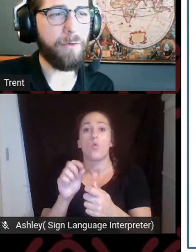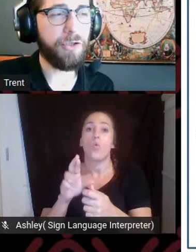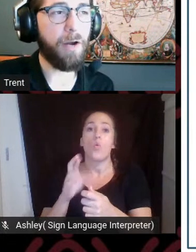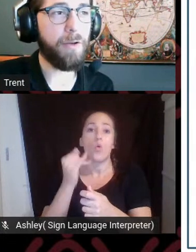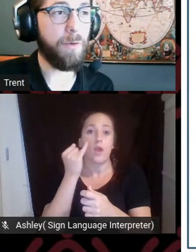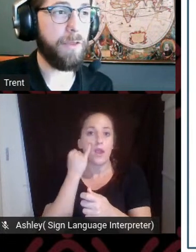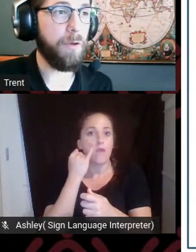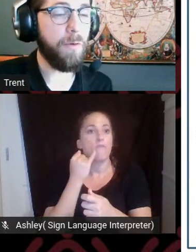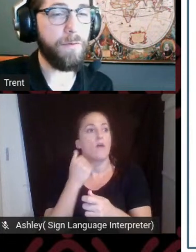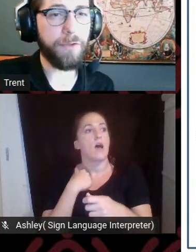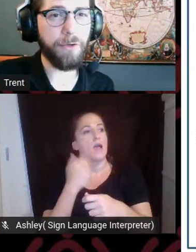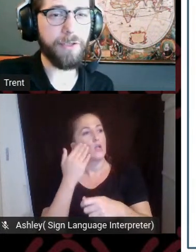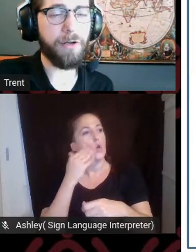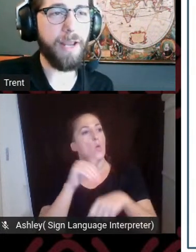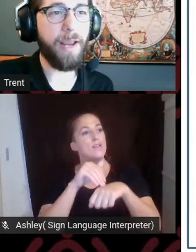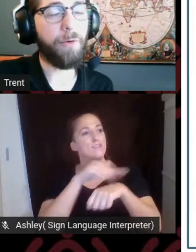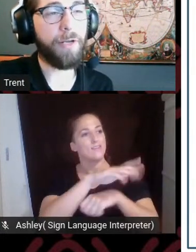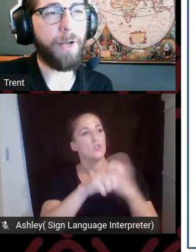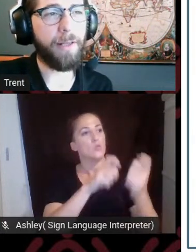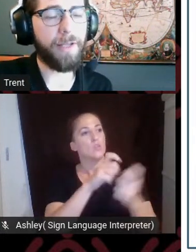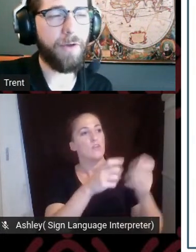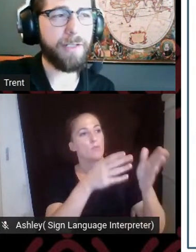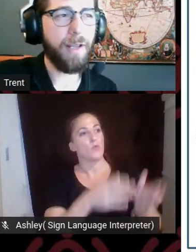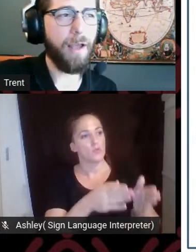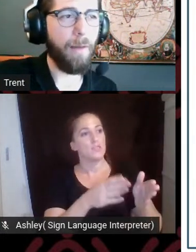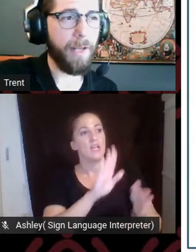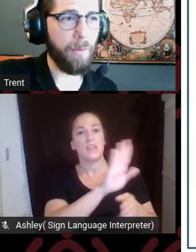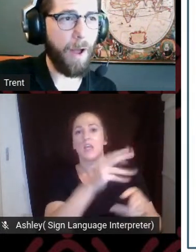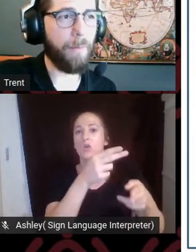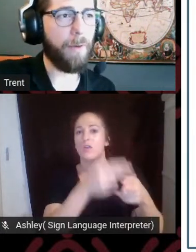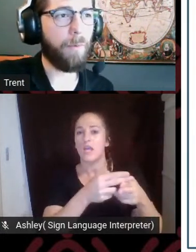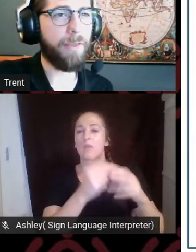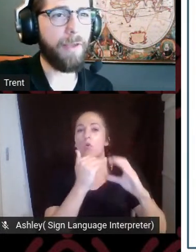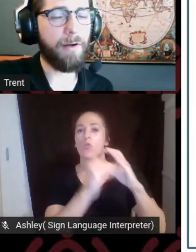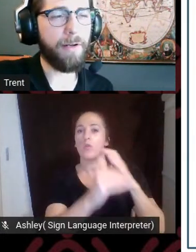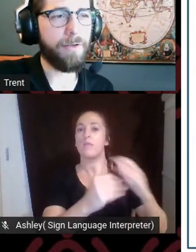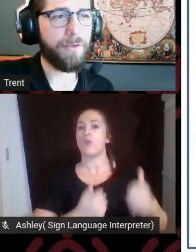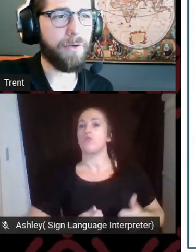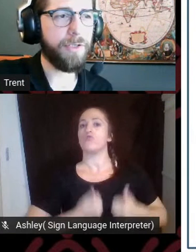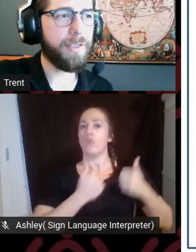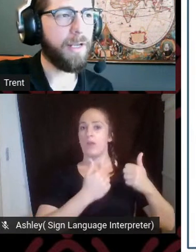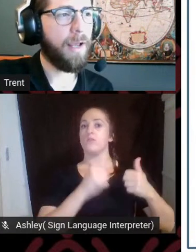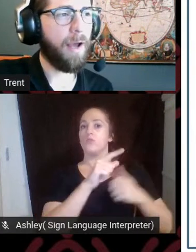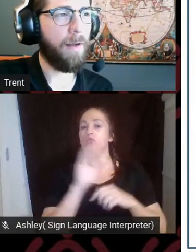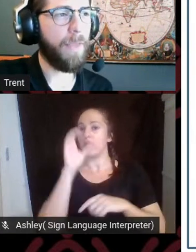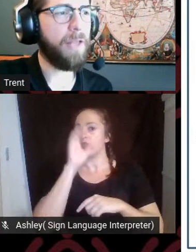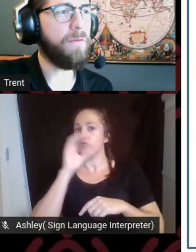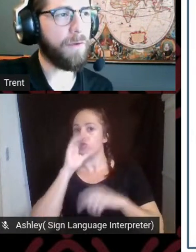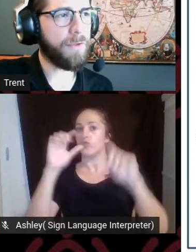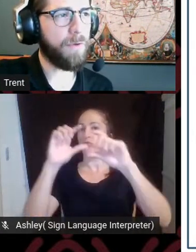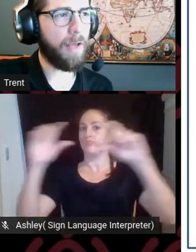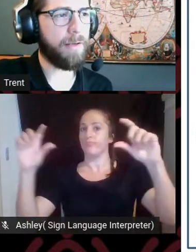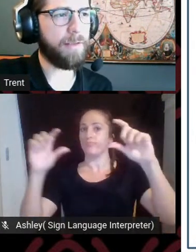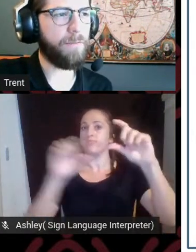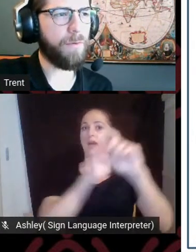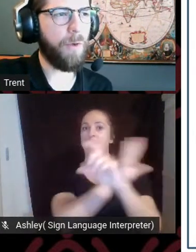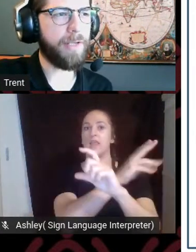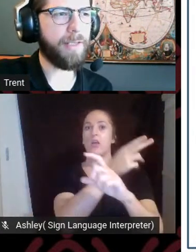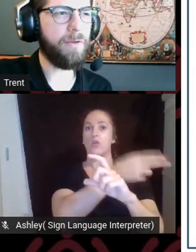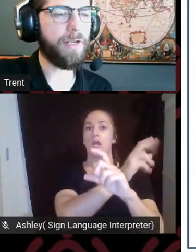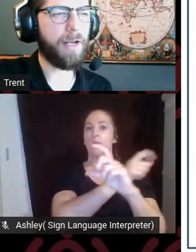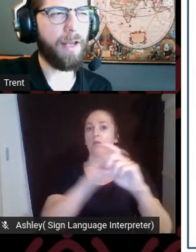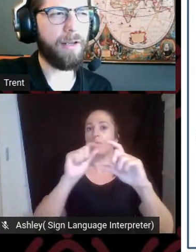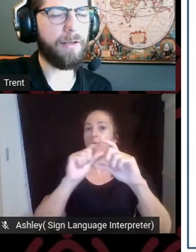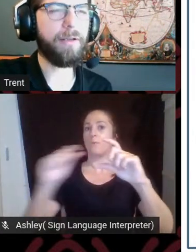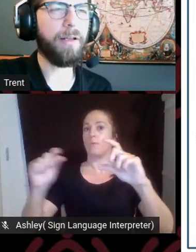document with or shared it with you. If you search their name or email address, it'll pop up right there in your searches. And you've also got different